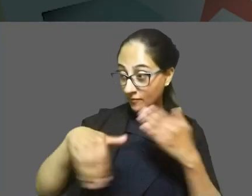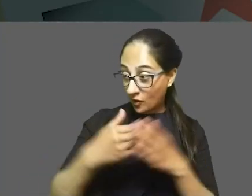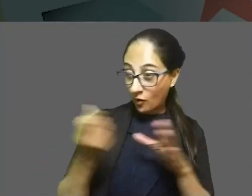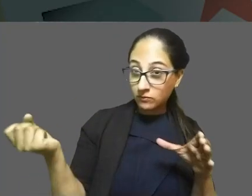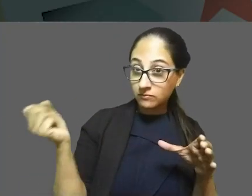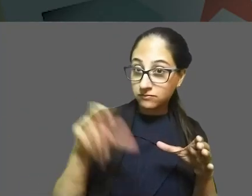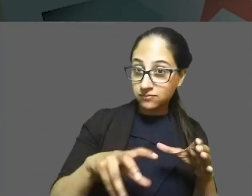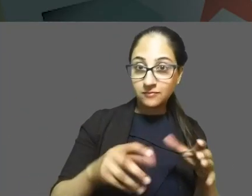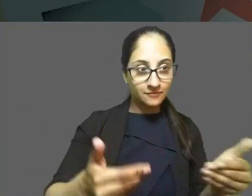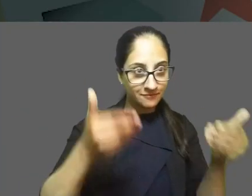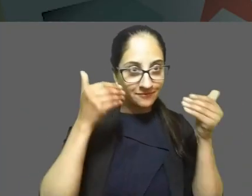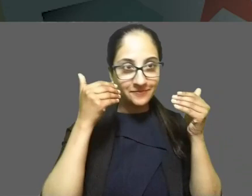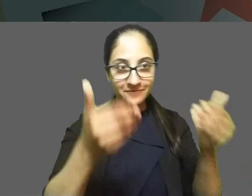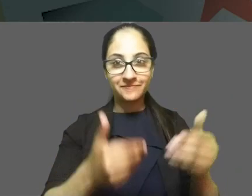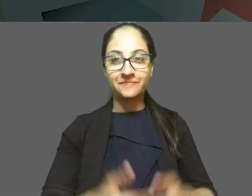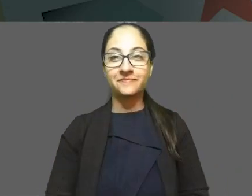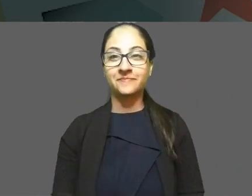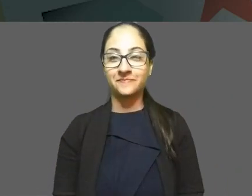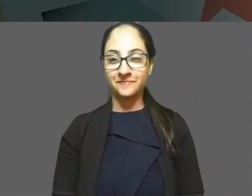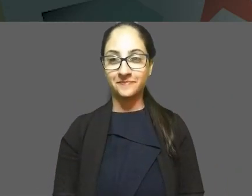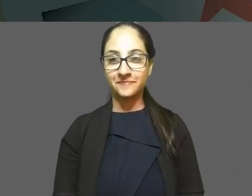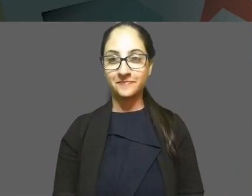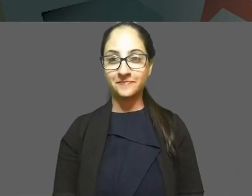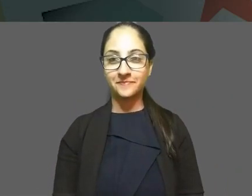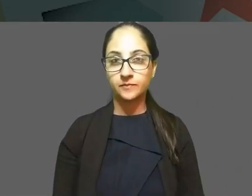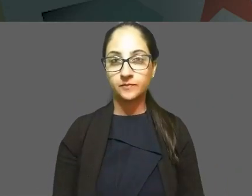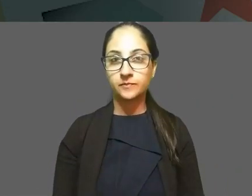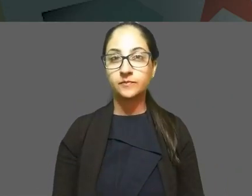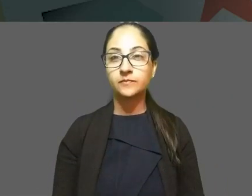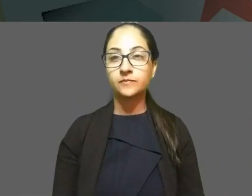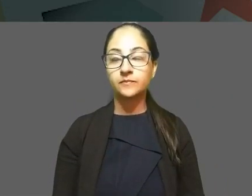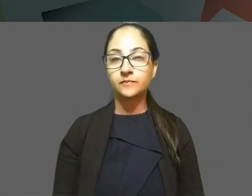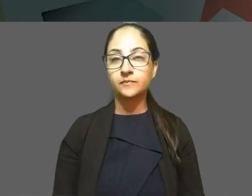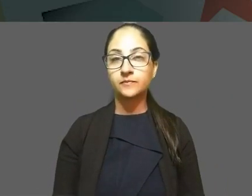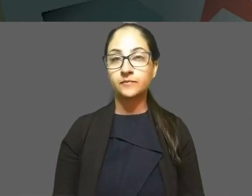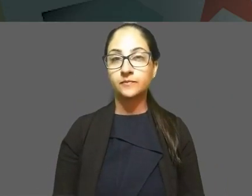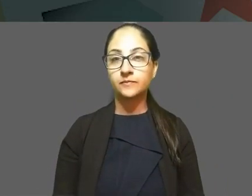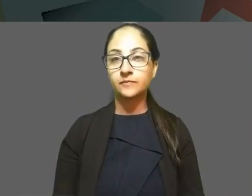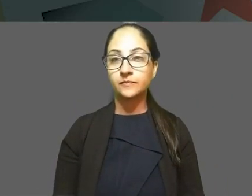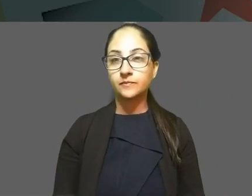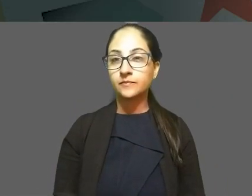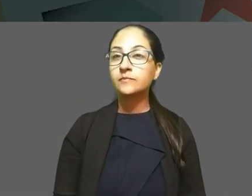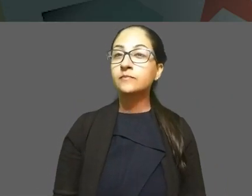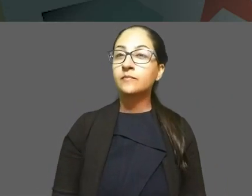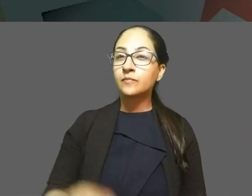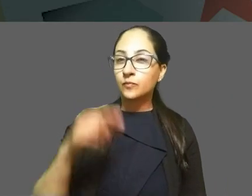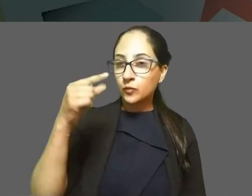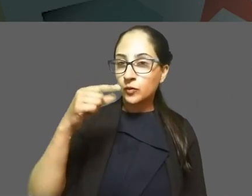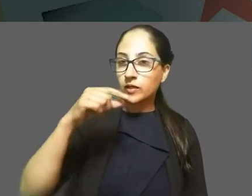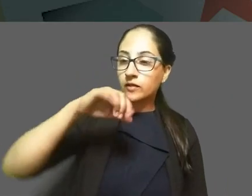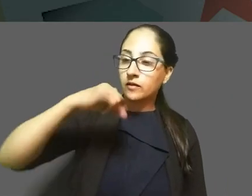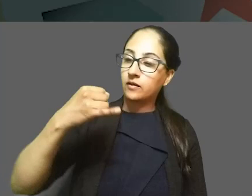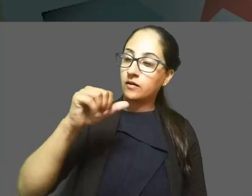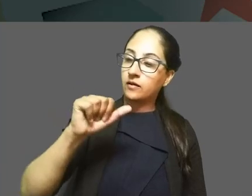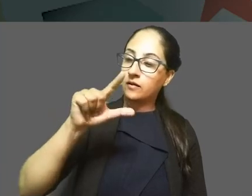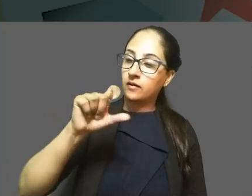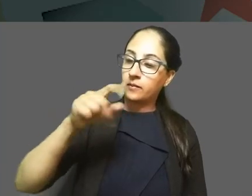And what I'm going to go ahead and do is add in my chopped